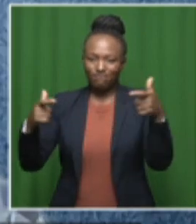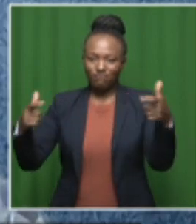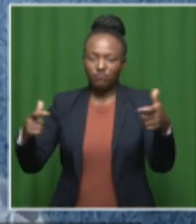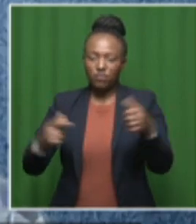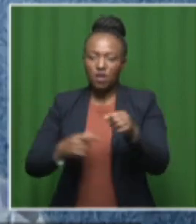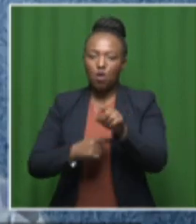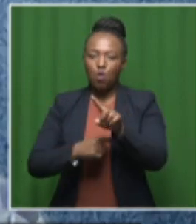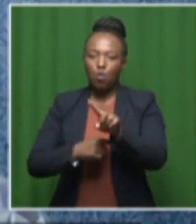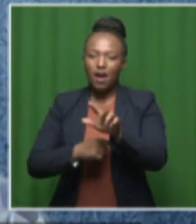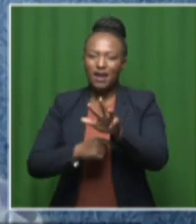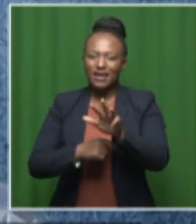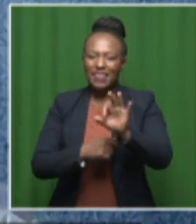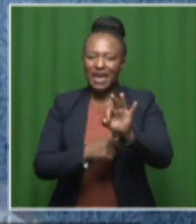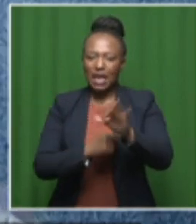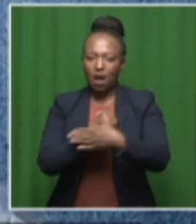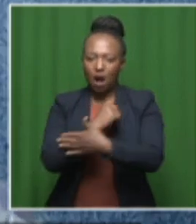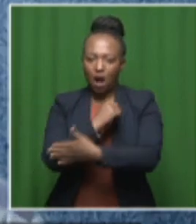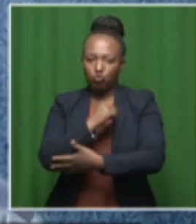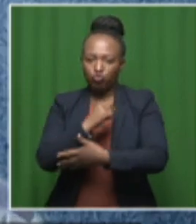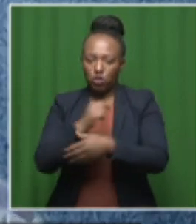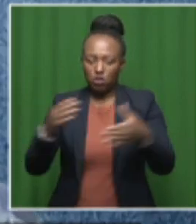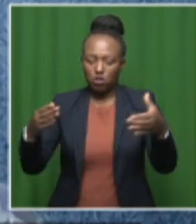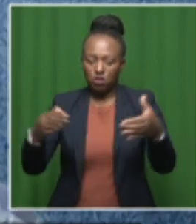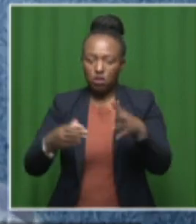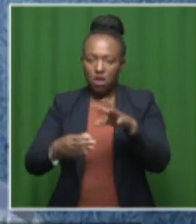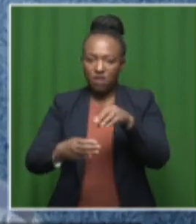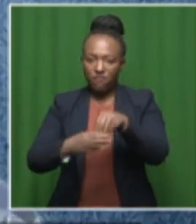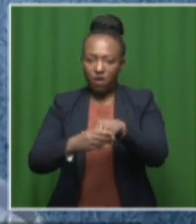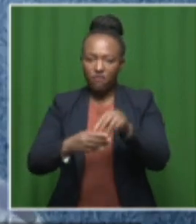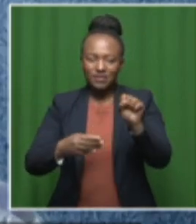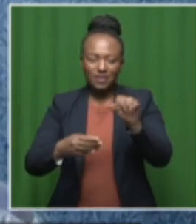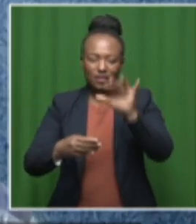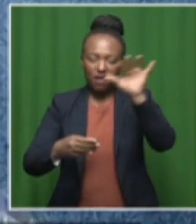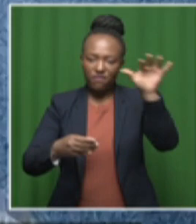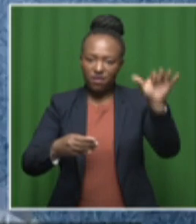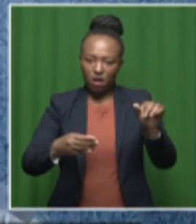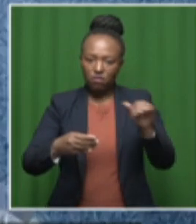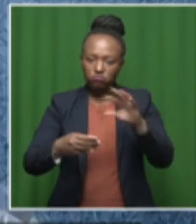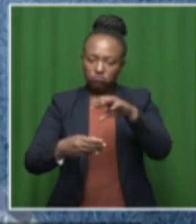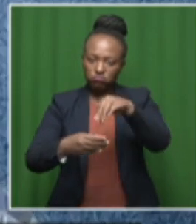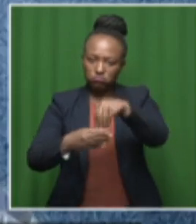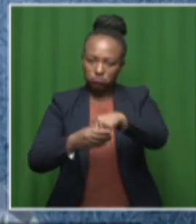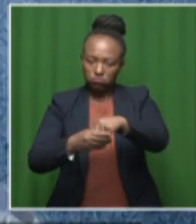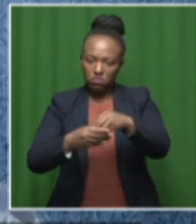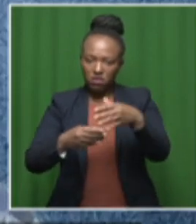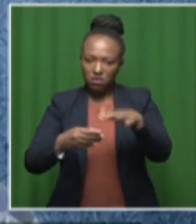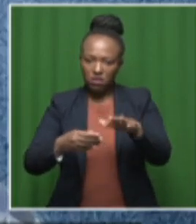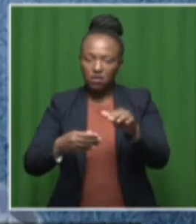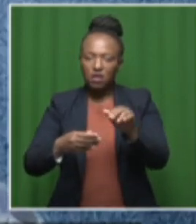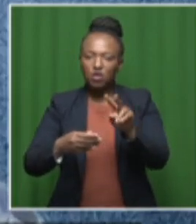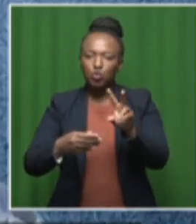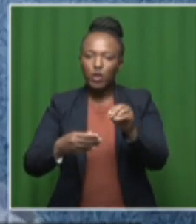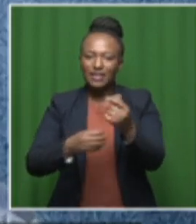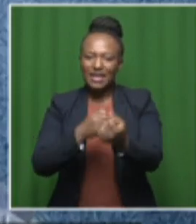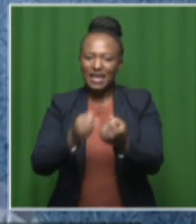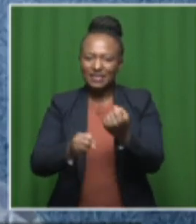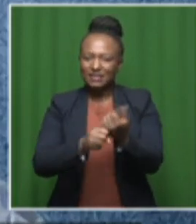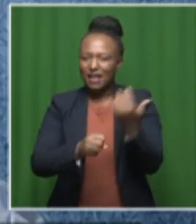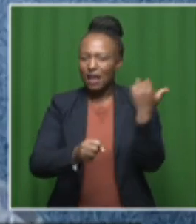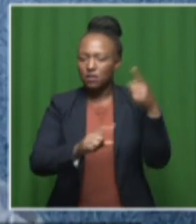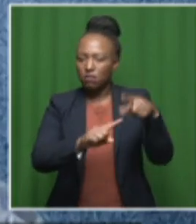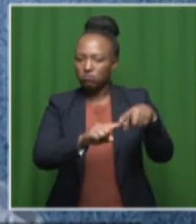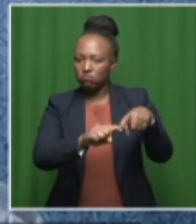countries since 2011, with South Africa being one of the founding members, being suspended for 20 years and rejoining